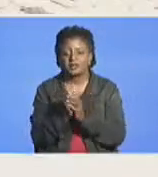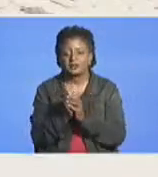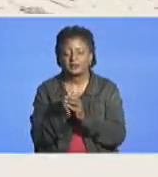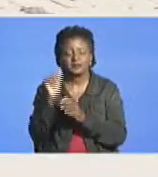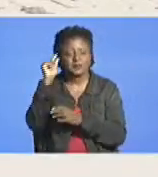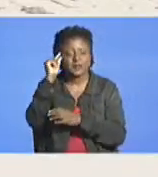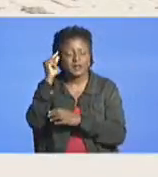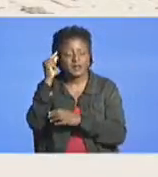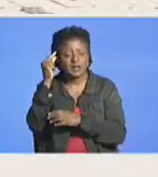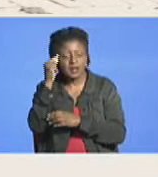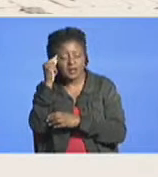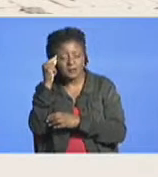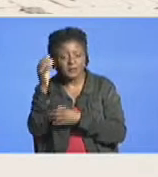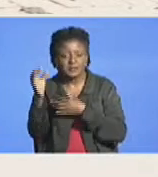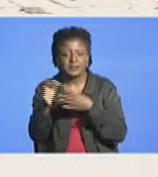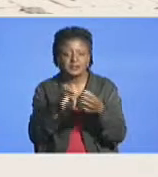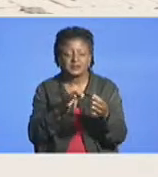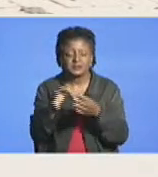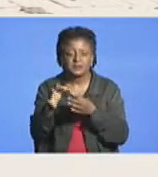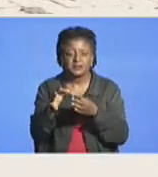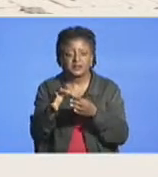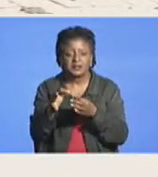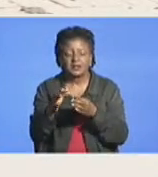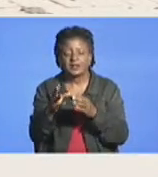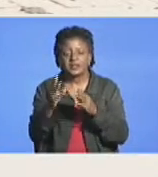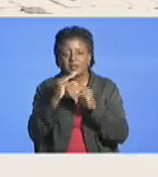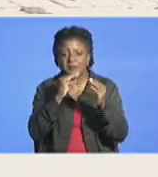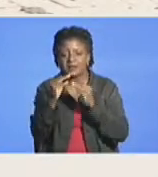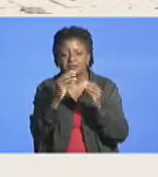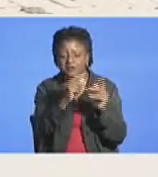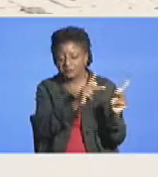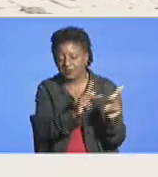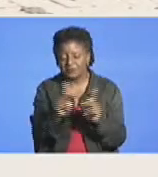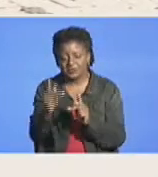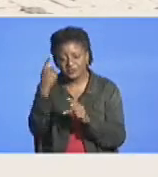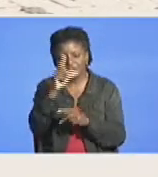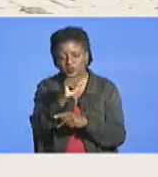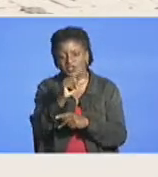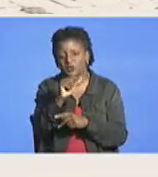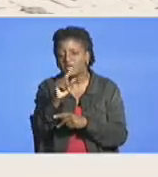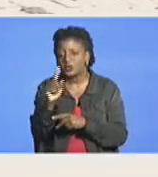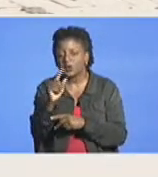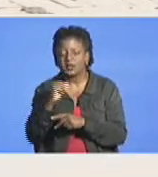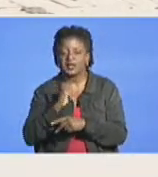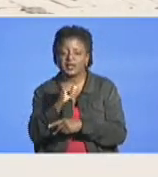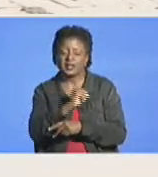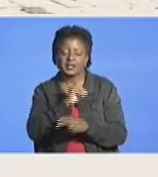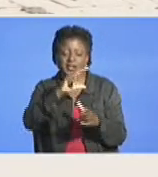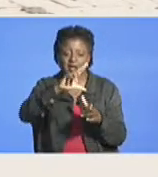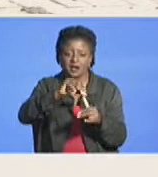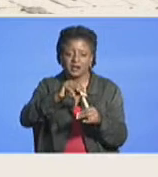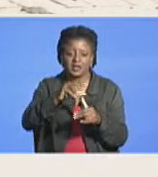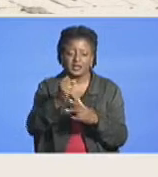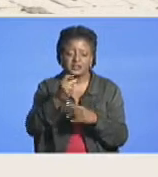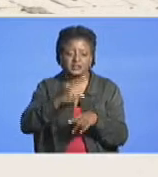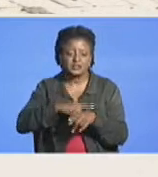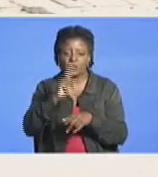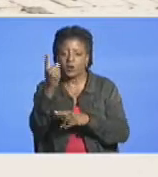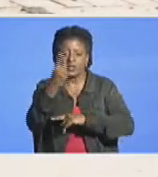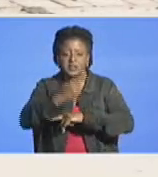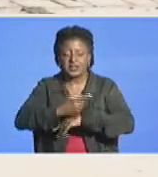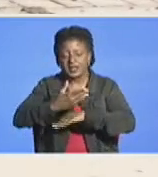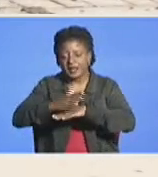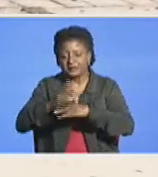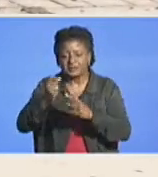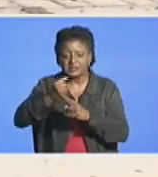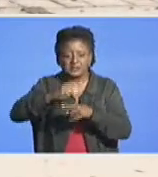Government driving home the message of preparation for the 2021 Atlantic hurricane season. Just one day after it began, Minister of Finance,